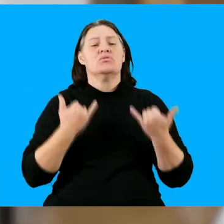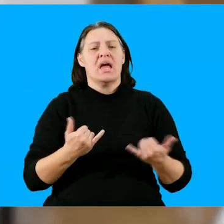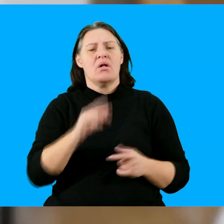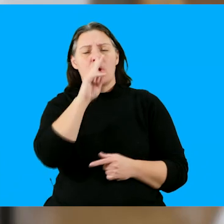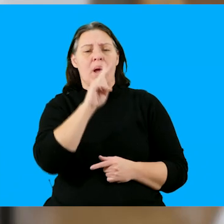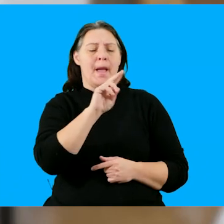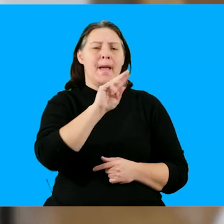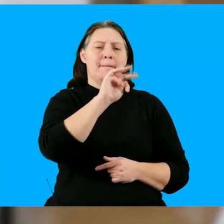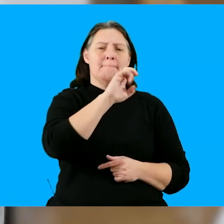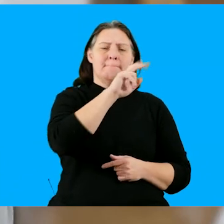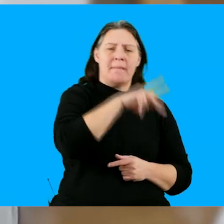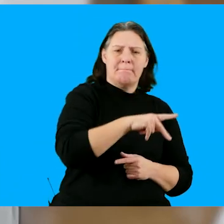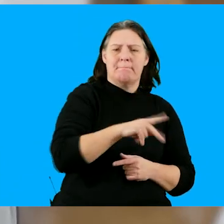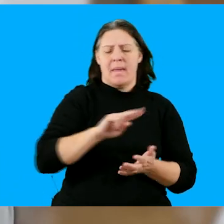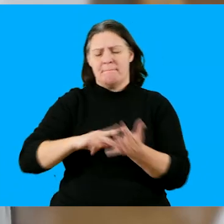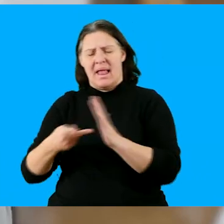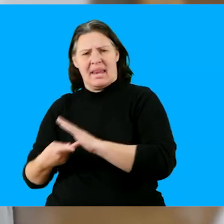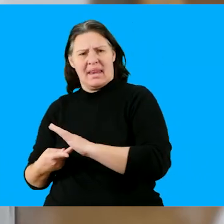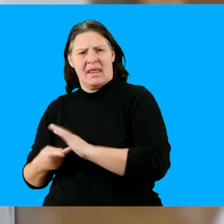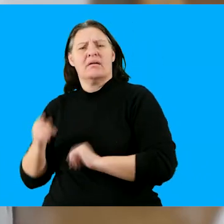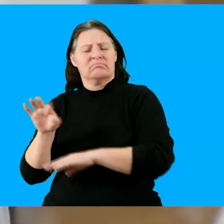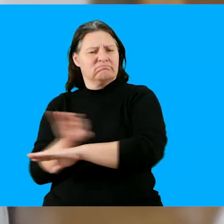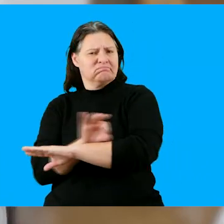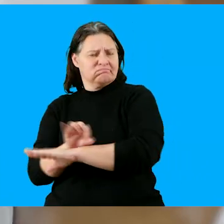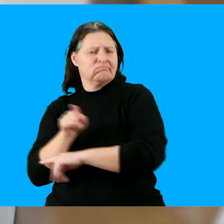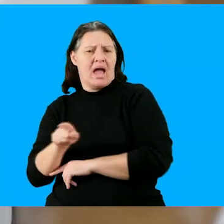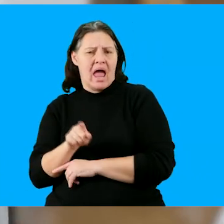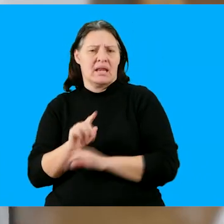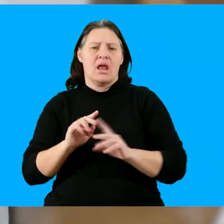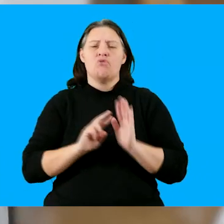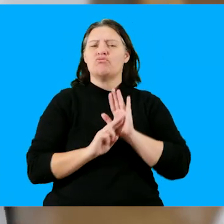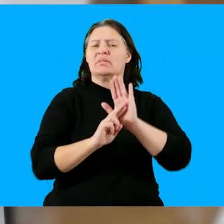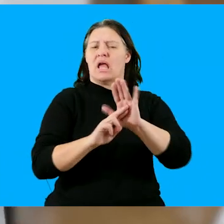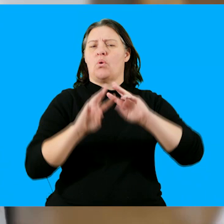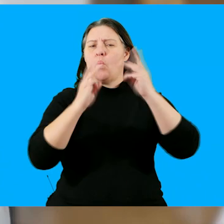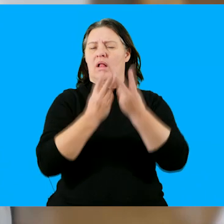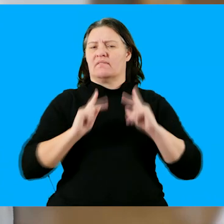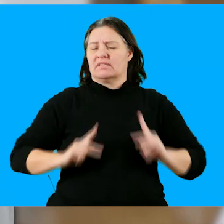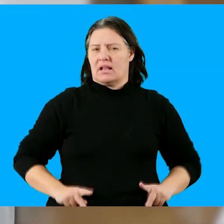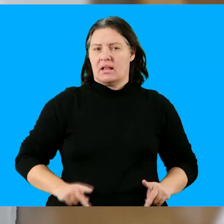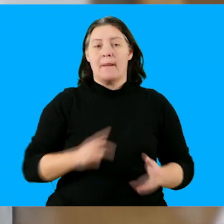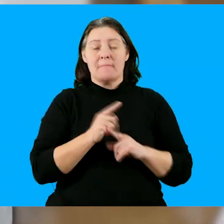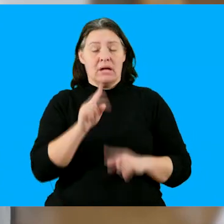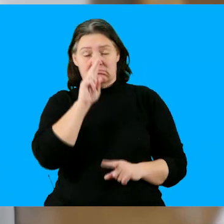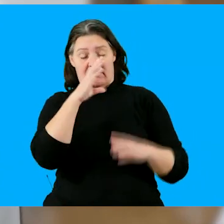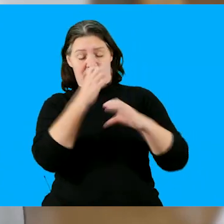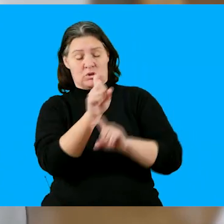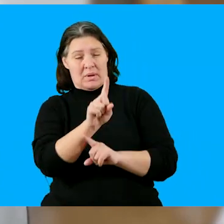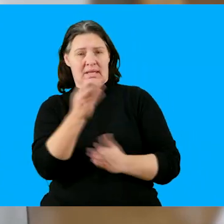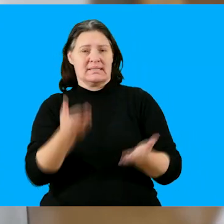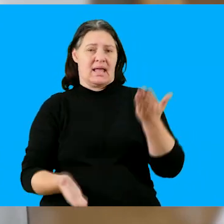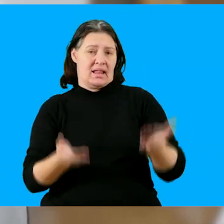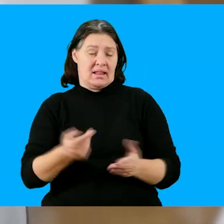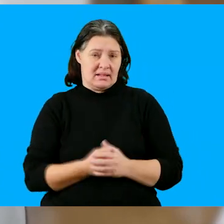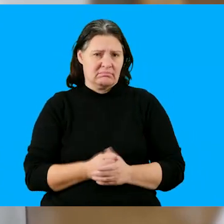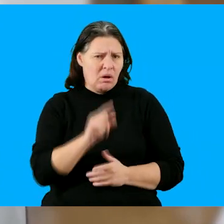of maps and plans and other representations of the physical world. But more specifically, we'll focus on the topic of scales. Now let me